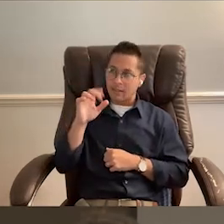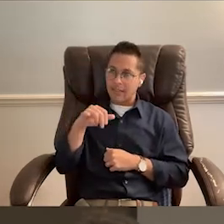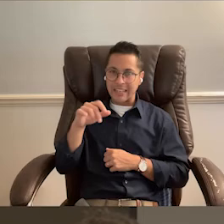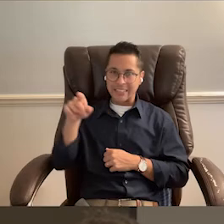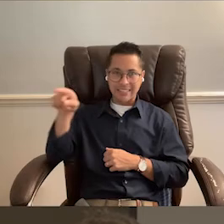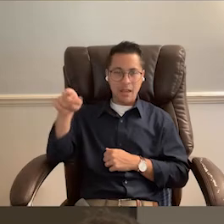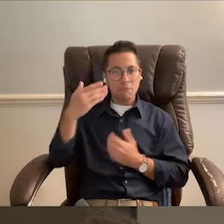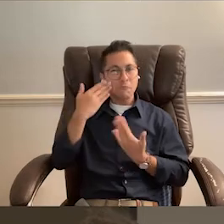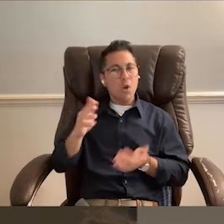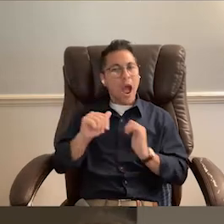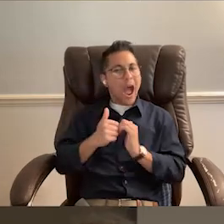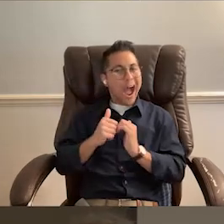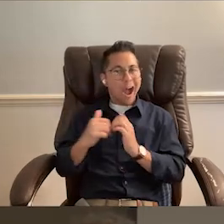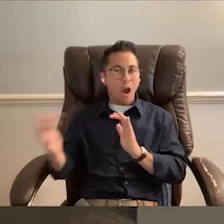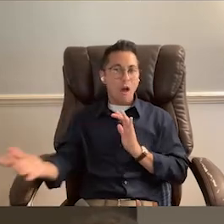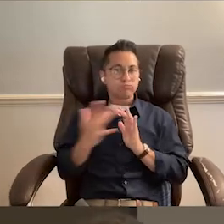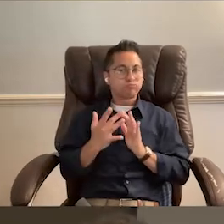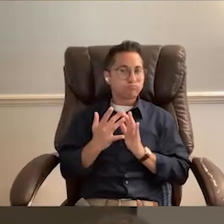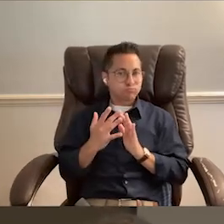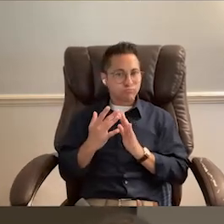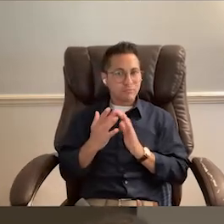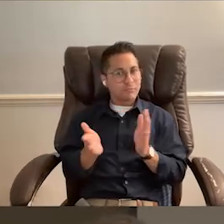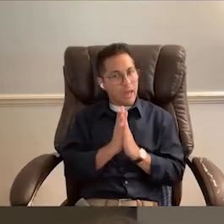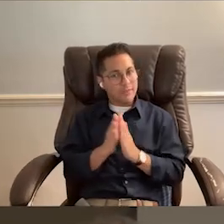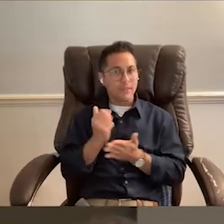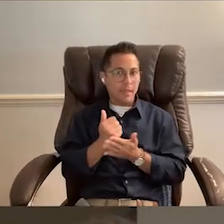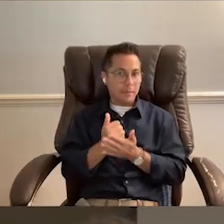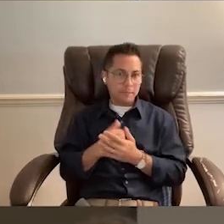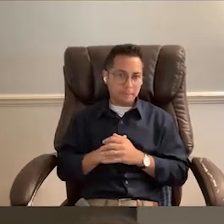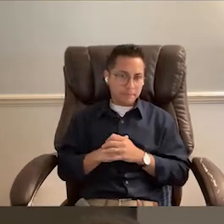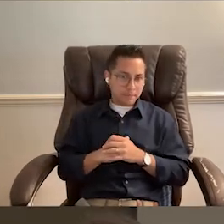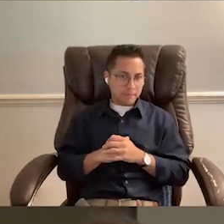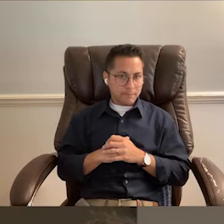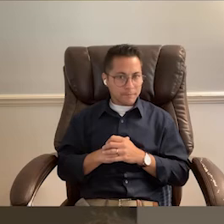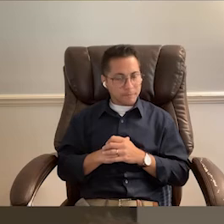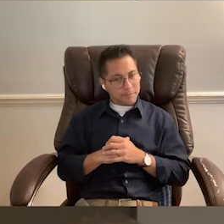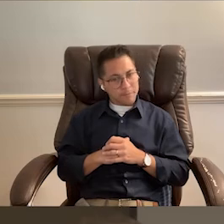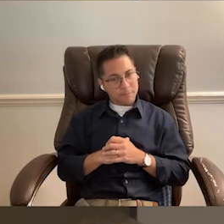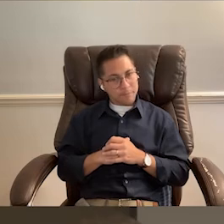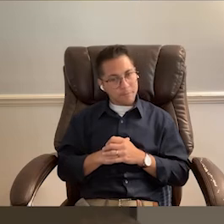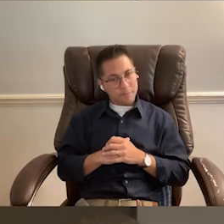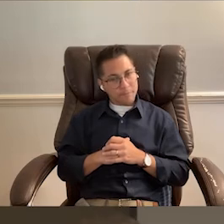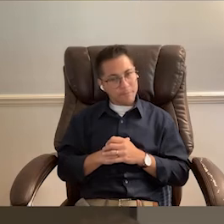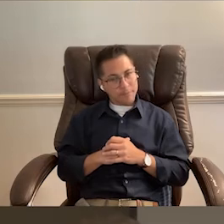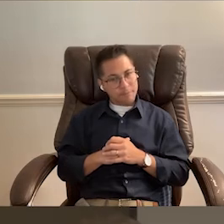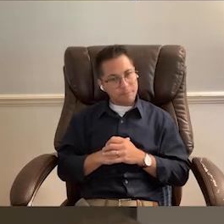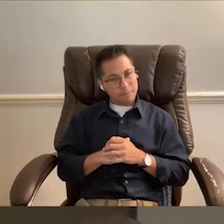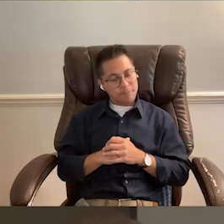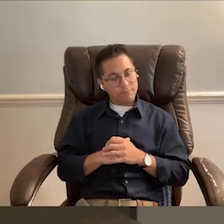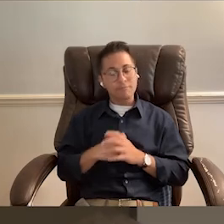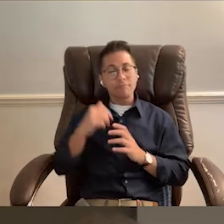and don't realize that it could be them just not knowing how to reach out for help. We